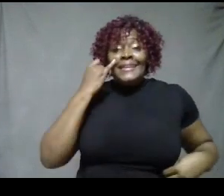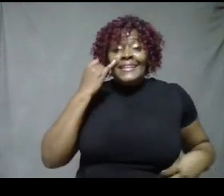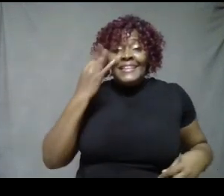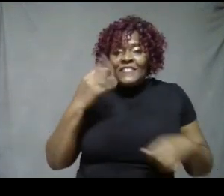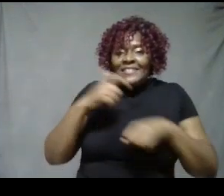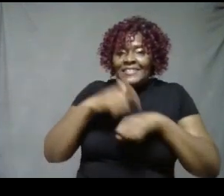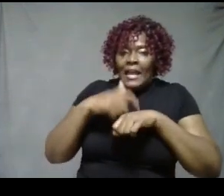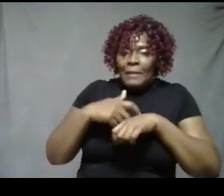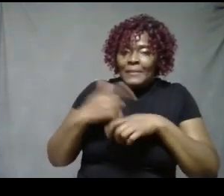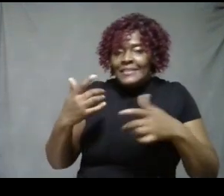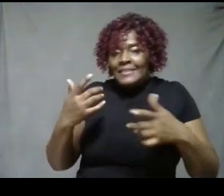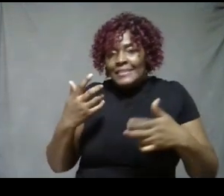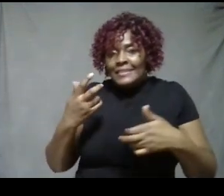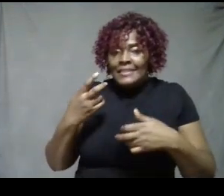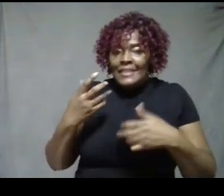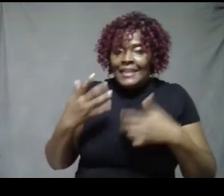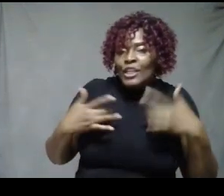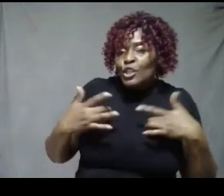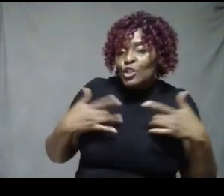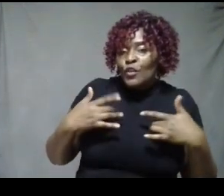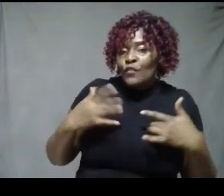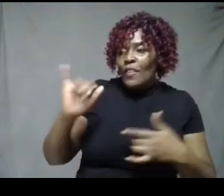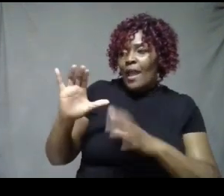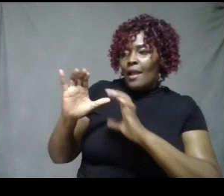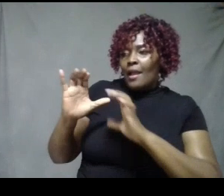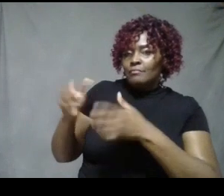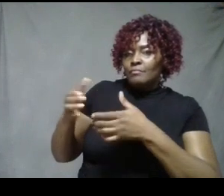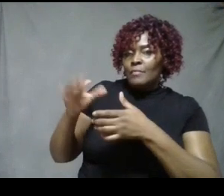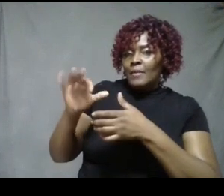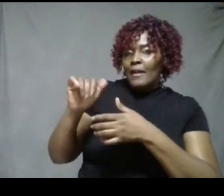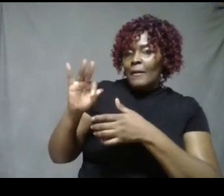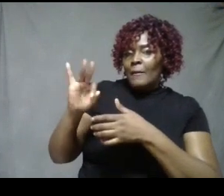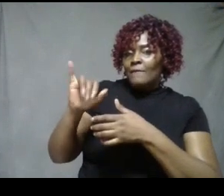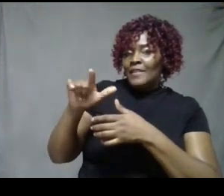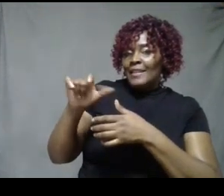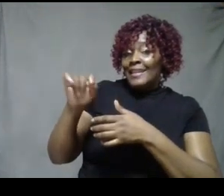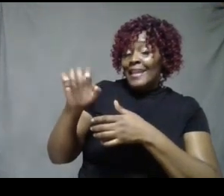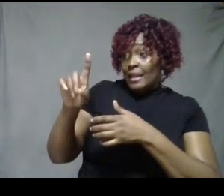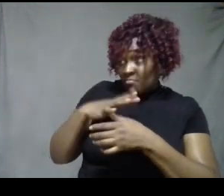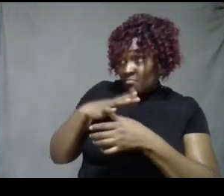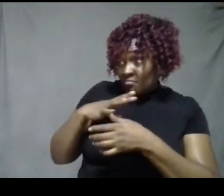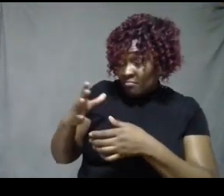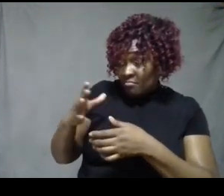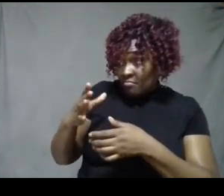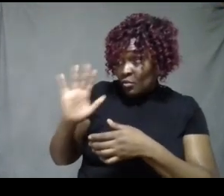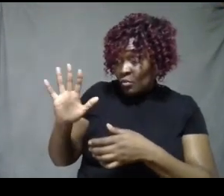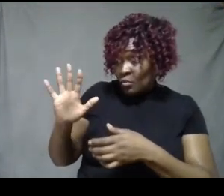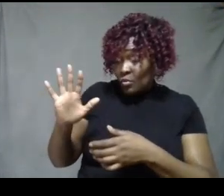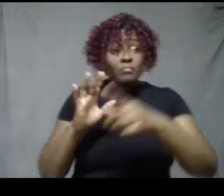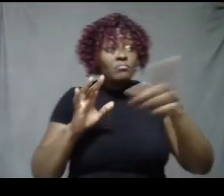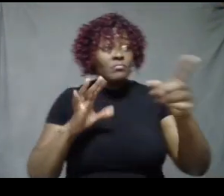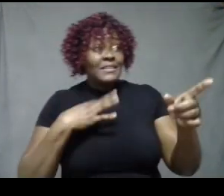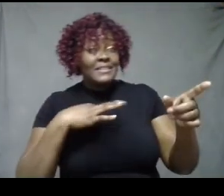concern for Affiliated, would that work for you? I mean, and staff?